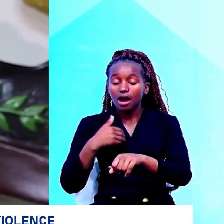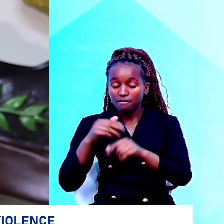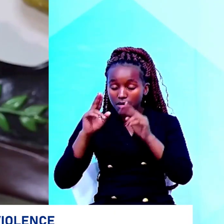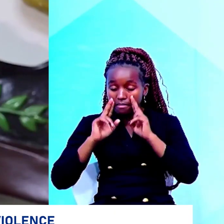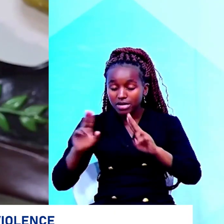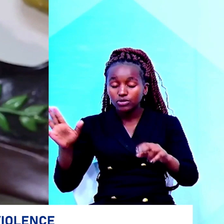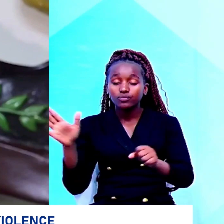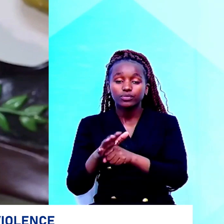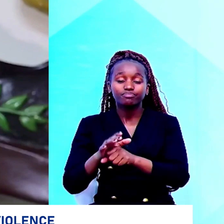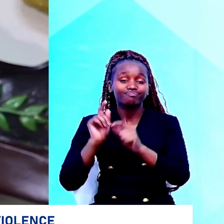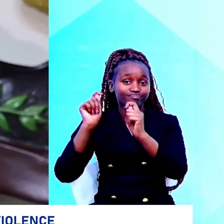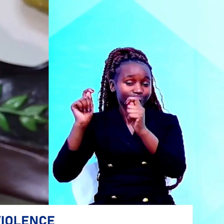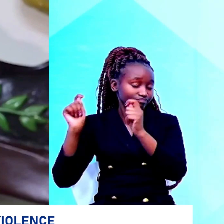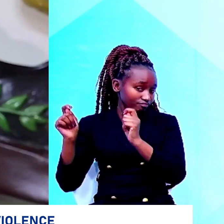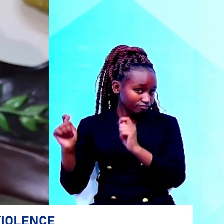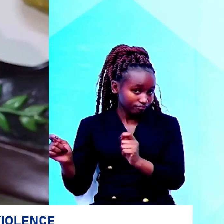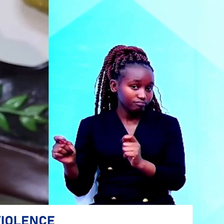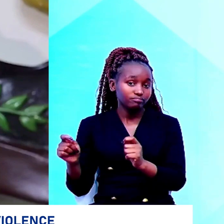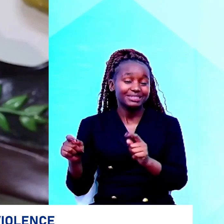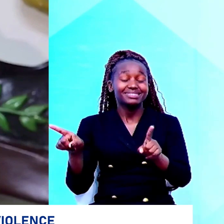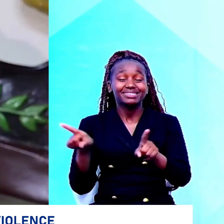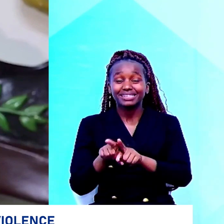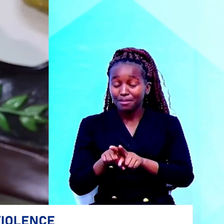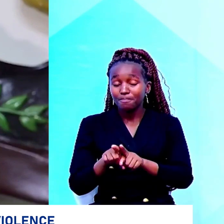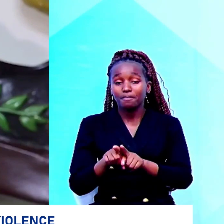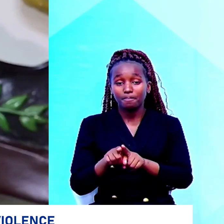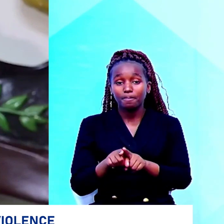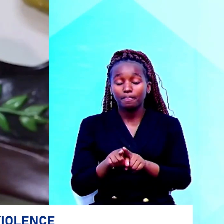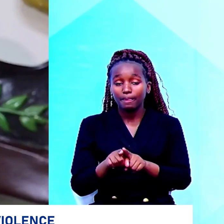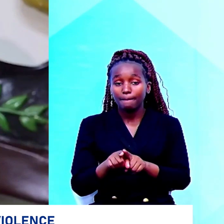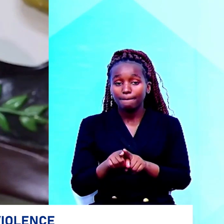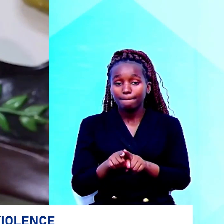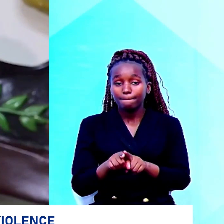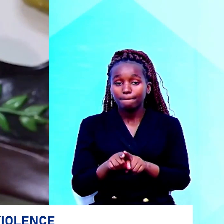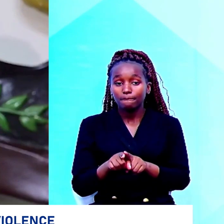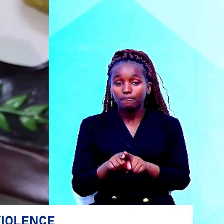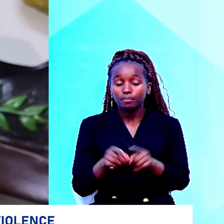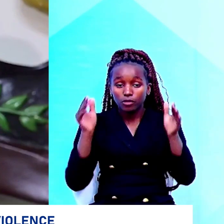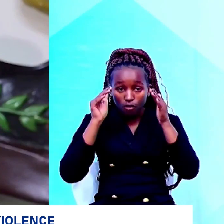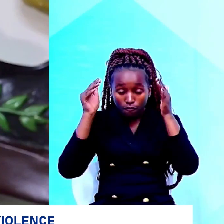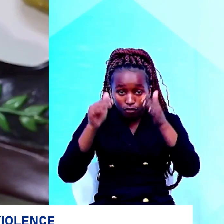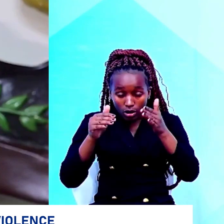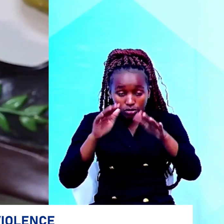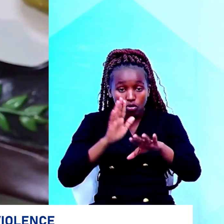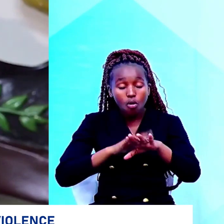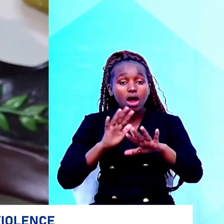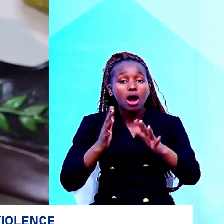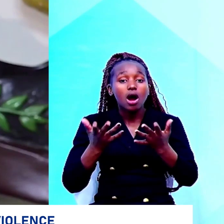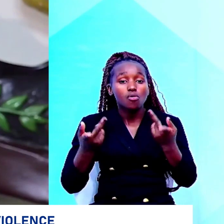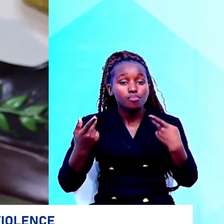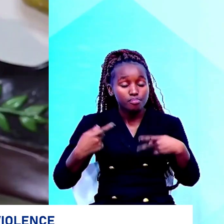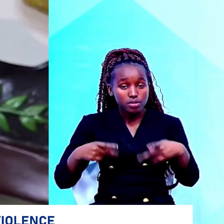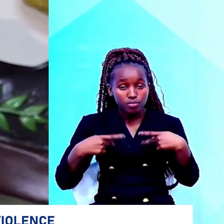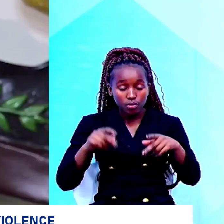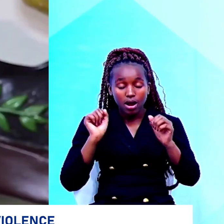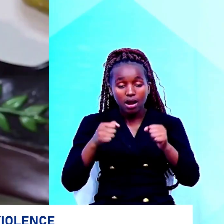and protests and the imperative of people-centered professional